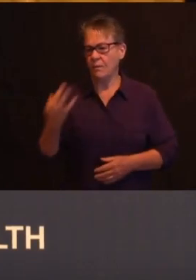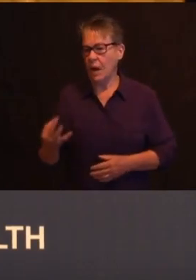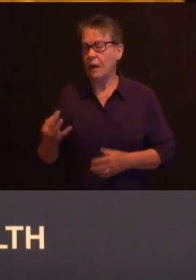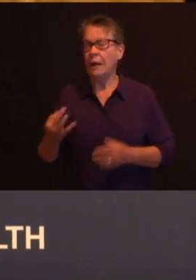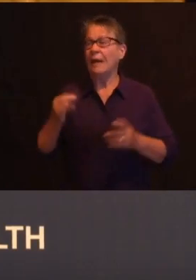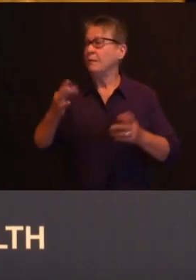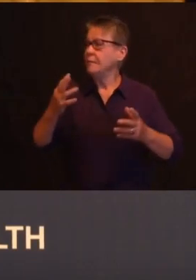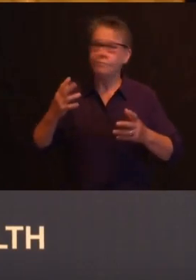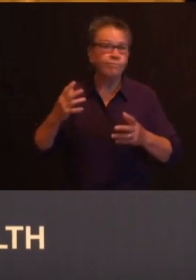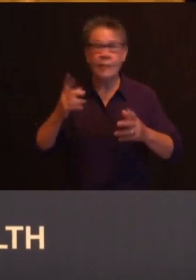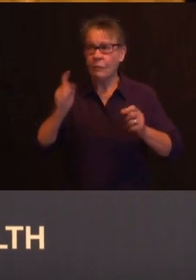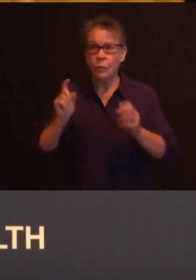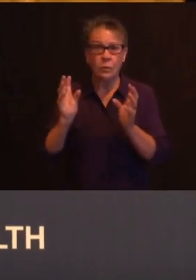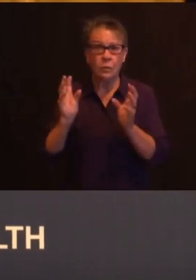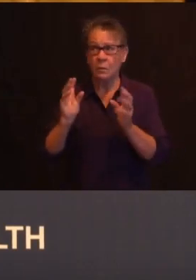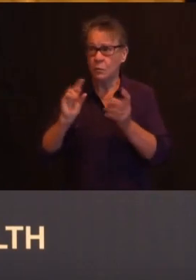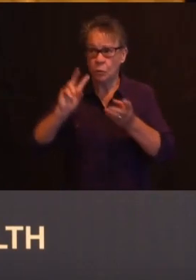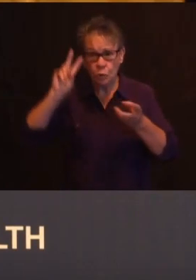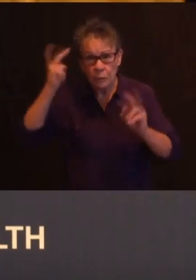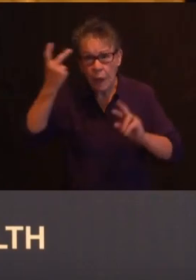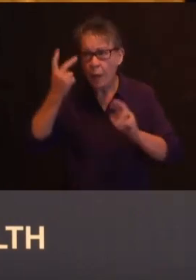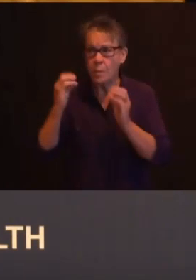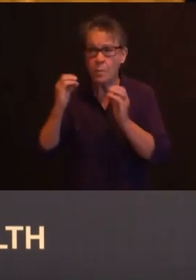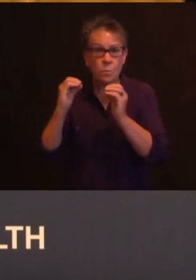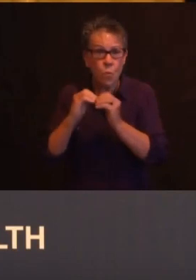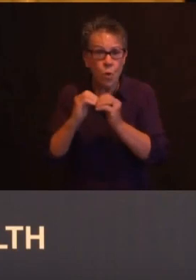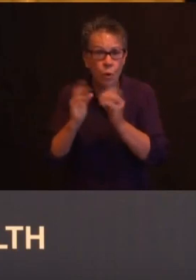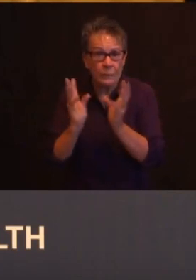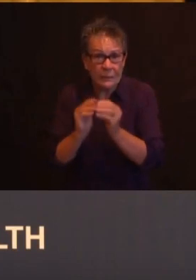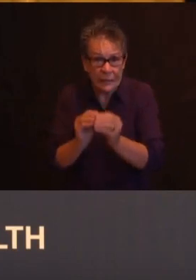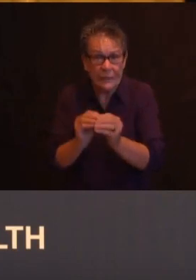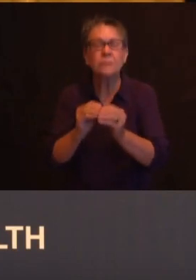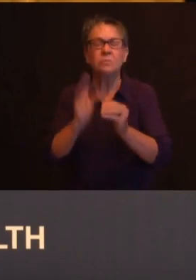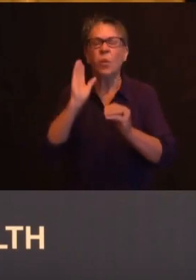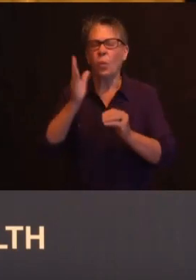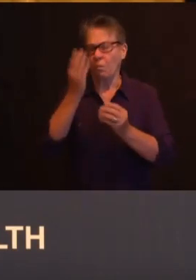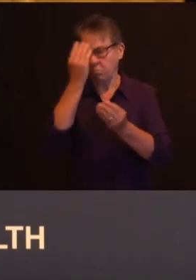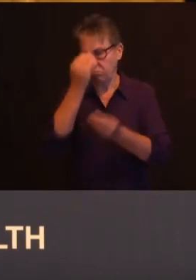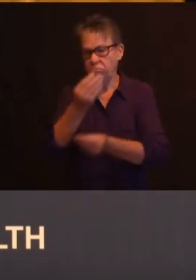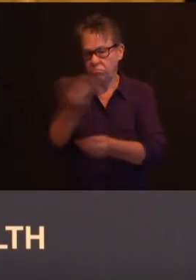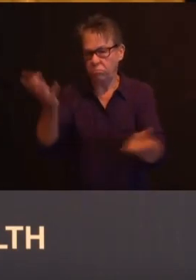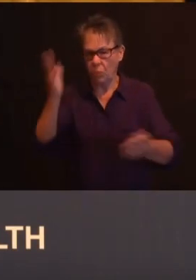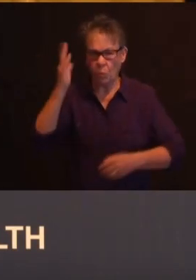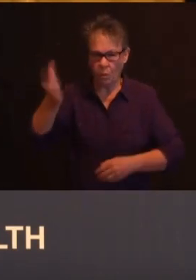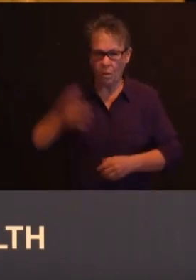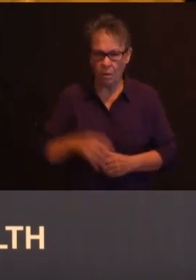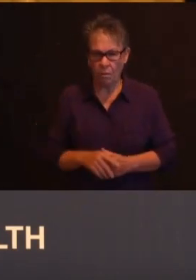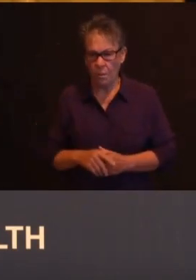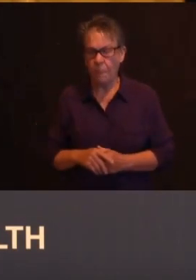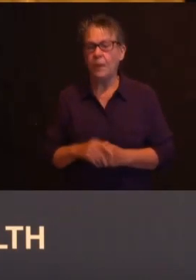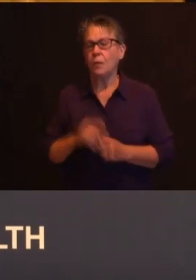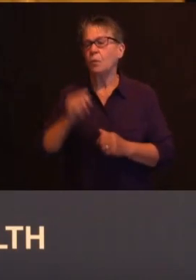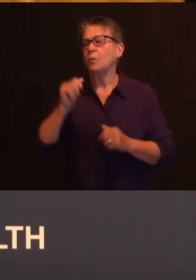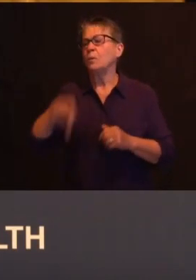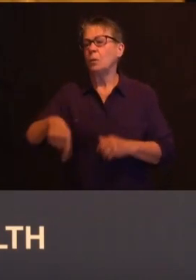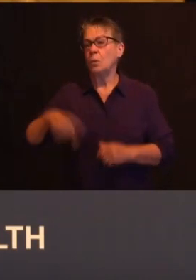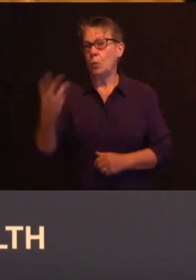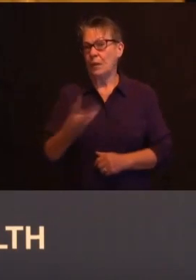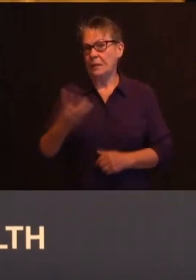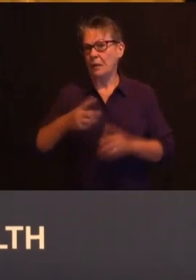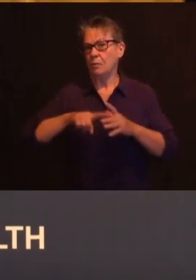begin that process today. So we will not be with you tomorrow. We'll be with you electronically. We'll